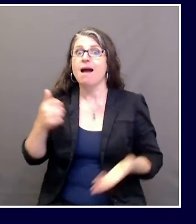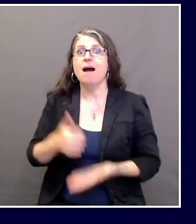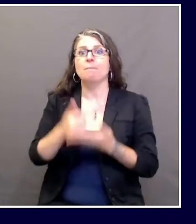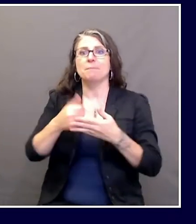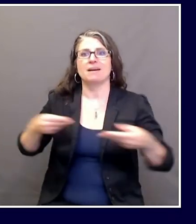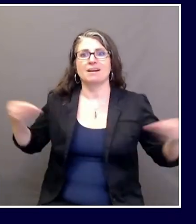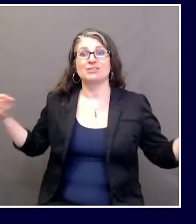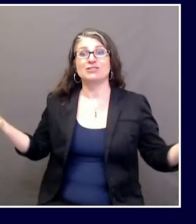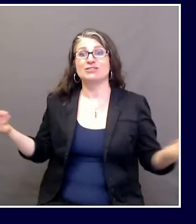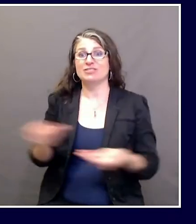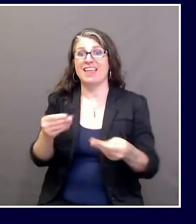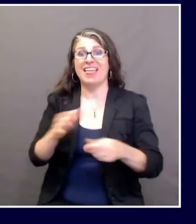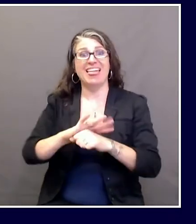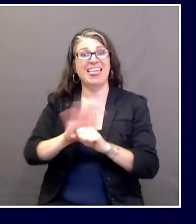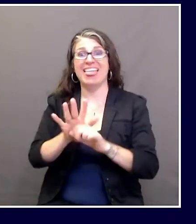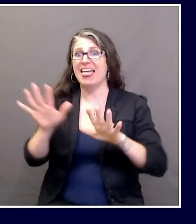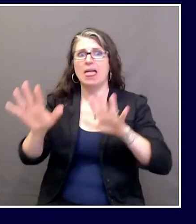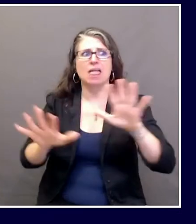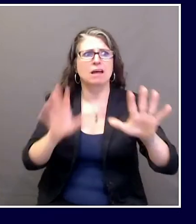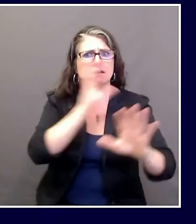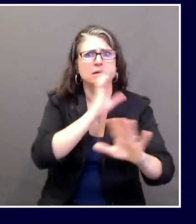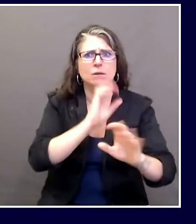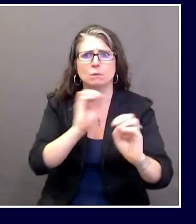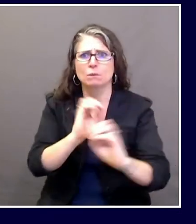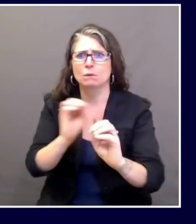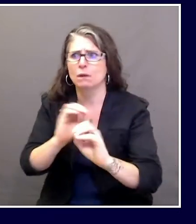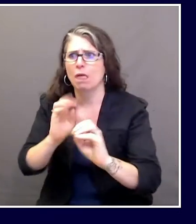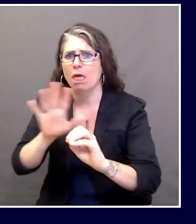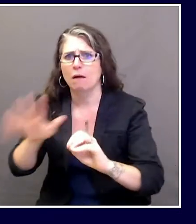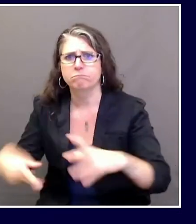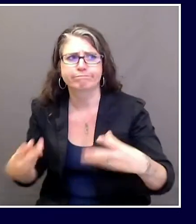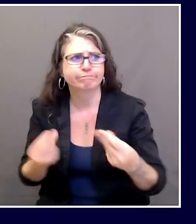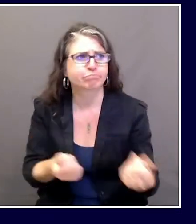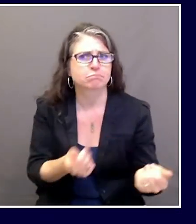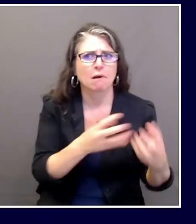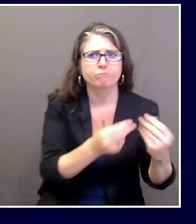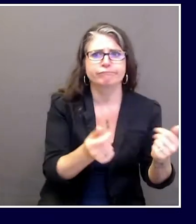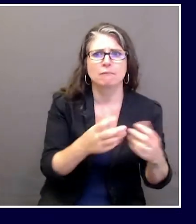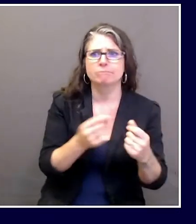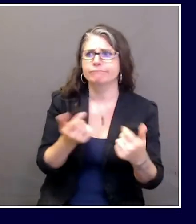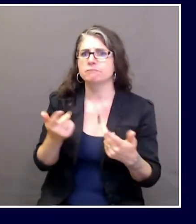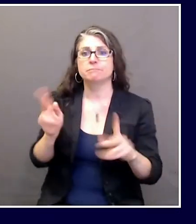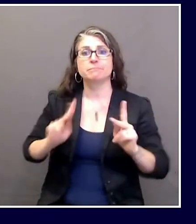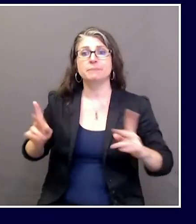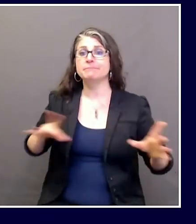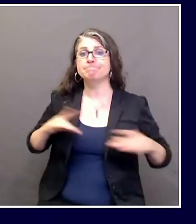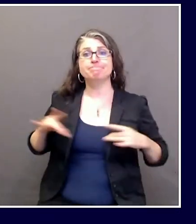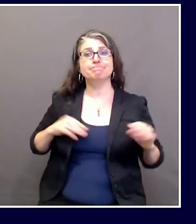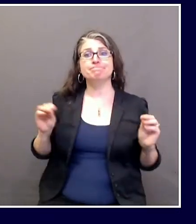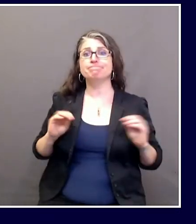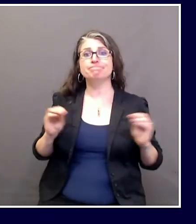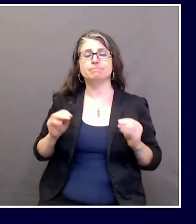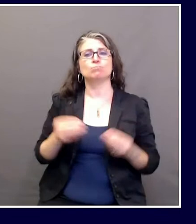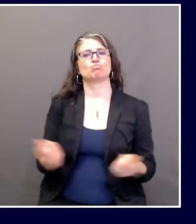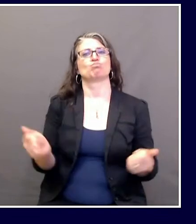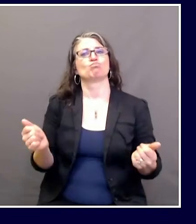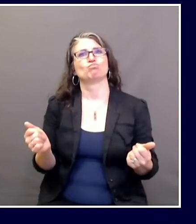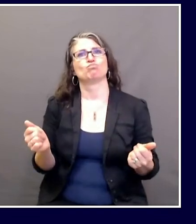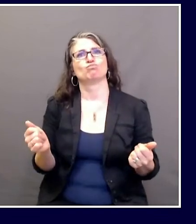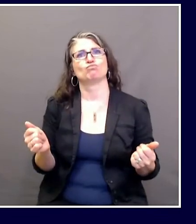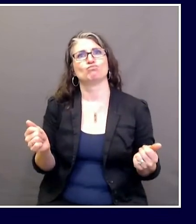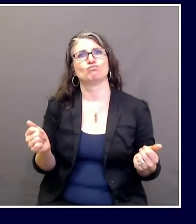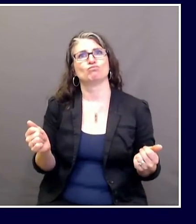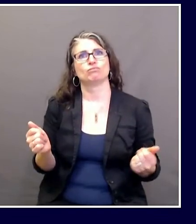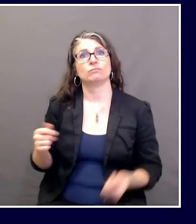a success, but we also want to see whether there are other places in Maine where we can maximize its available